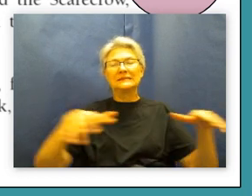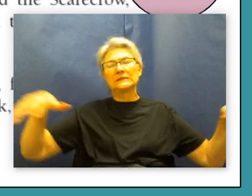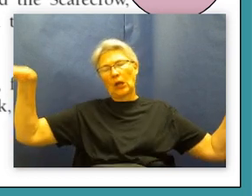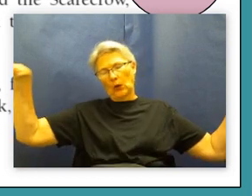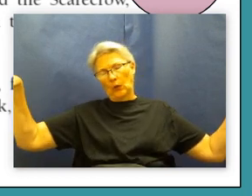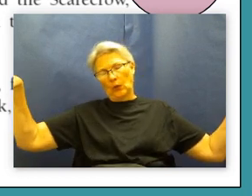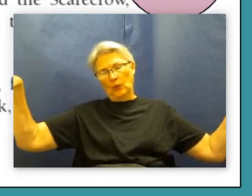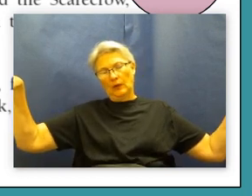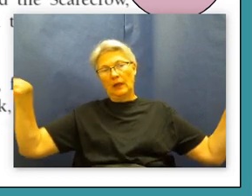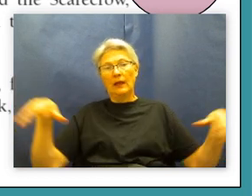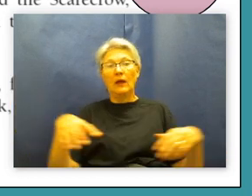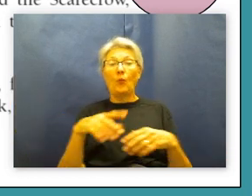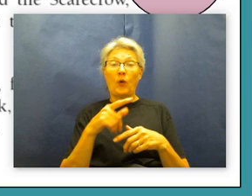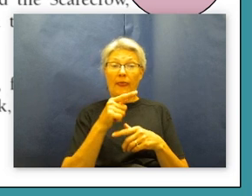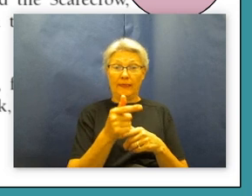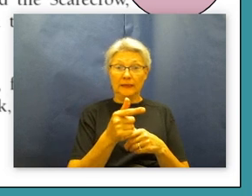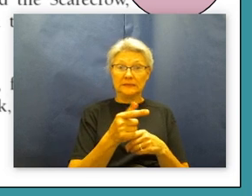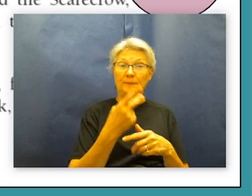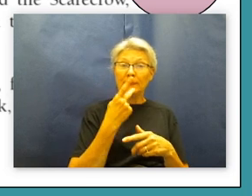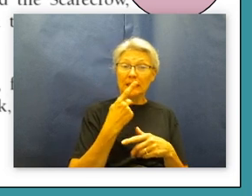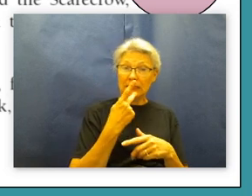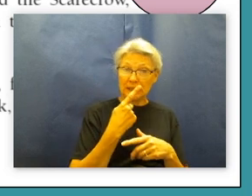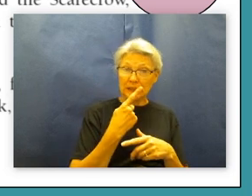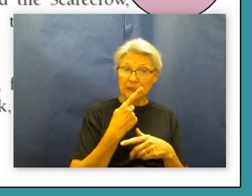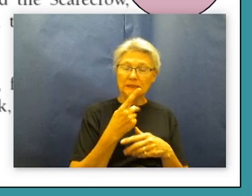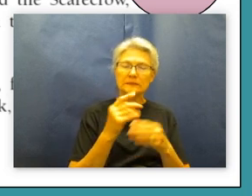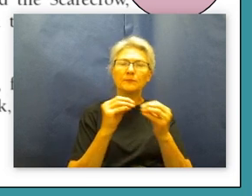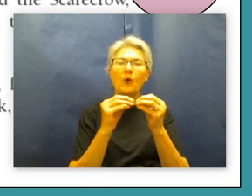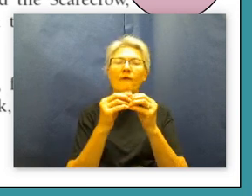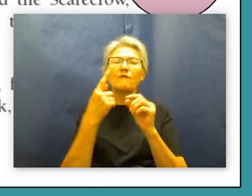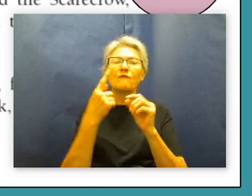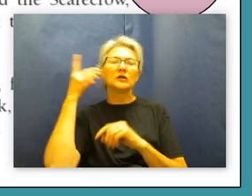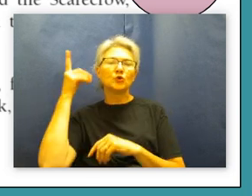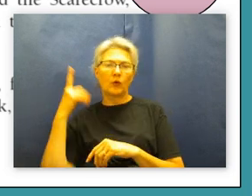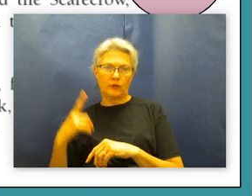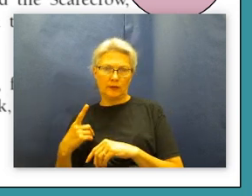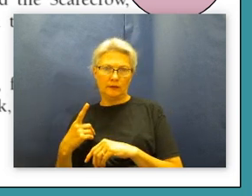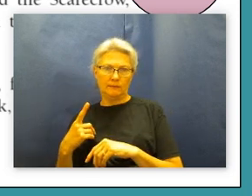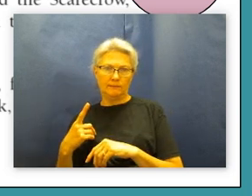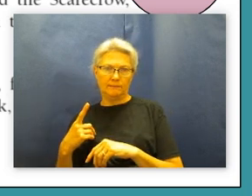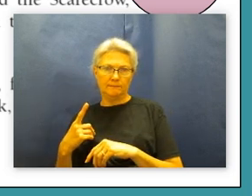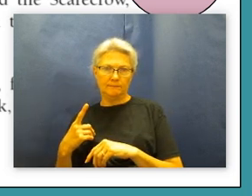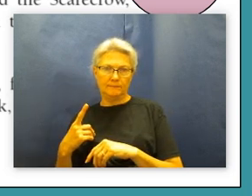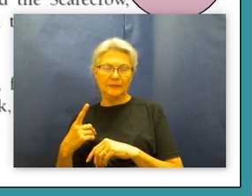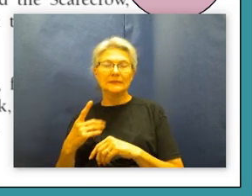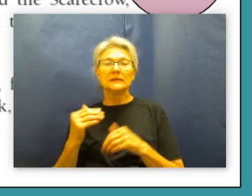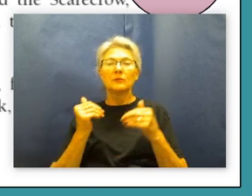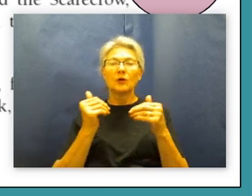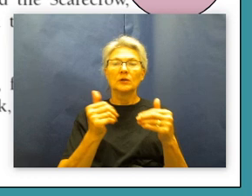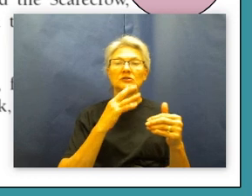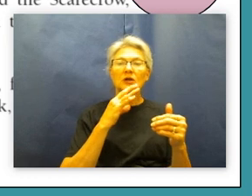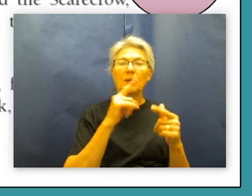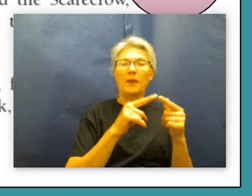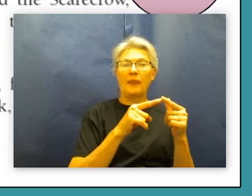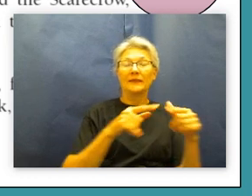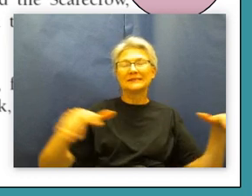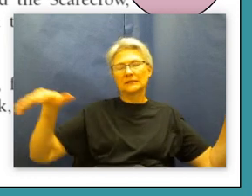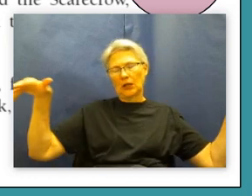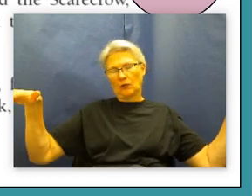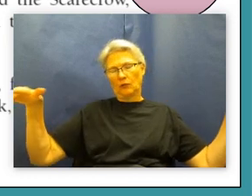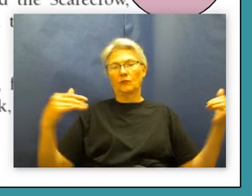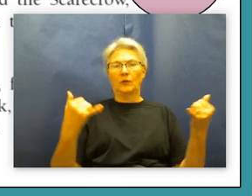the scarecrow, whereas the pink is more for Dorothy. So I'm going to talk about the scarecrow